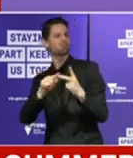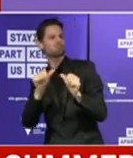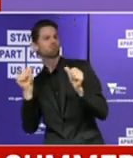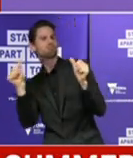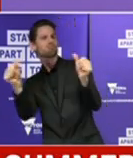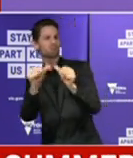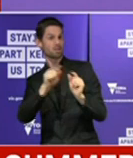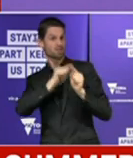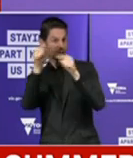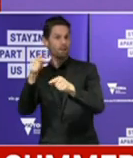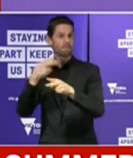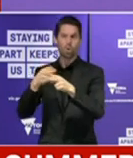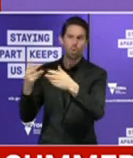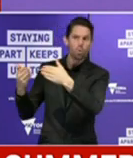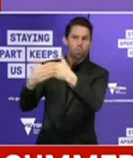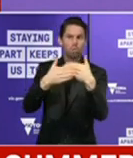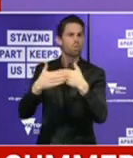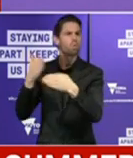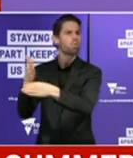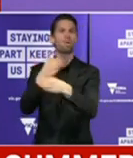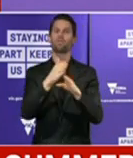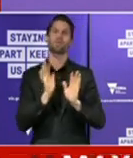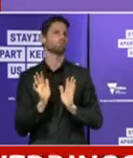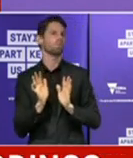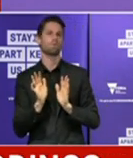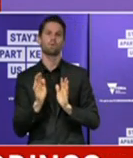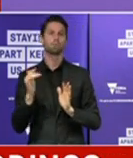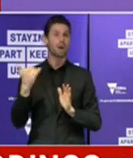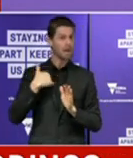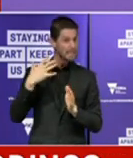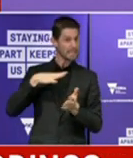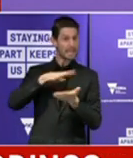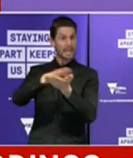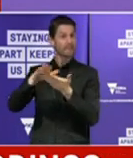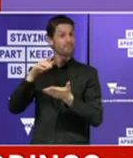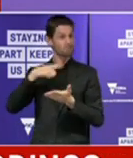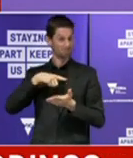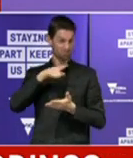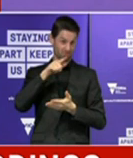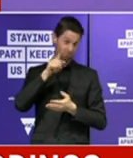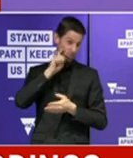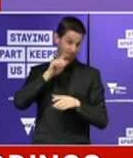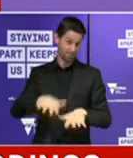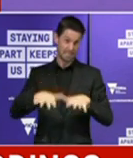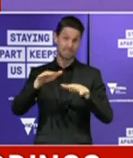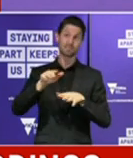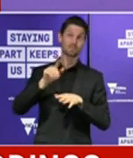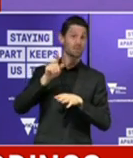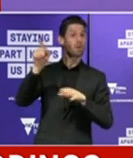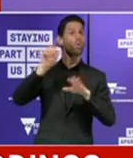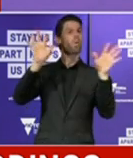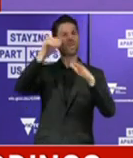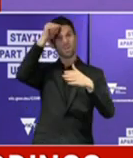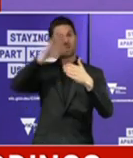necessary, do the necessary work, whether that be around flood, because we do have, the Bureau is forecasting significant rainfall activity